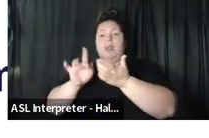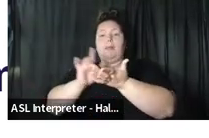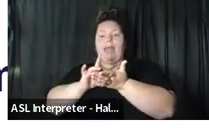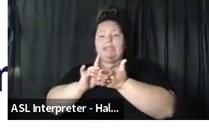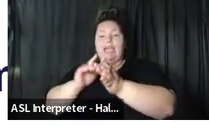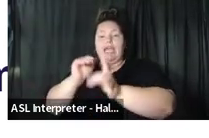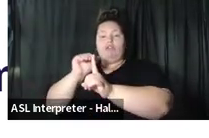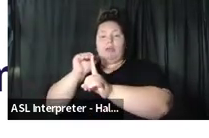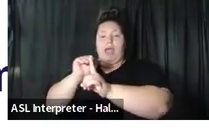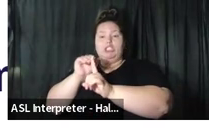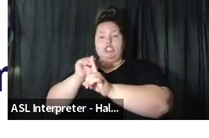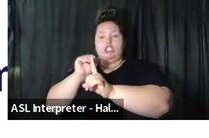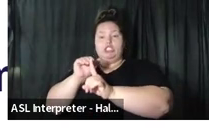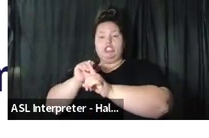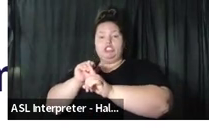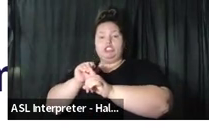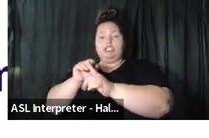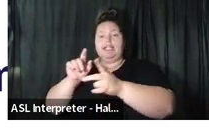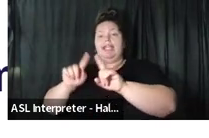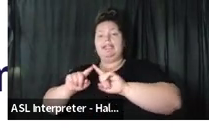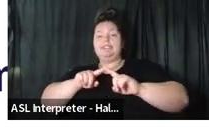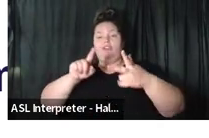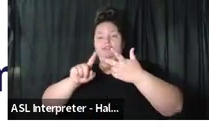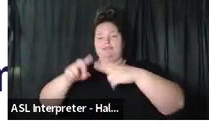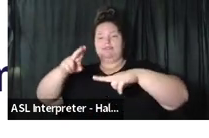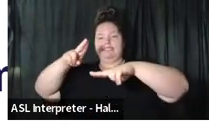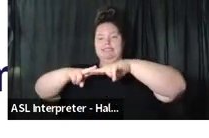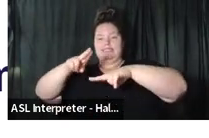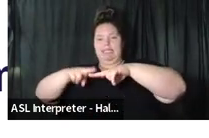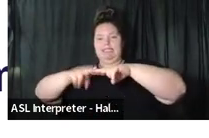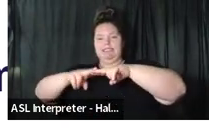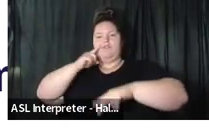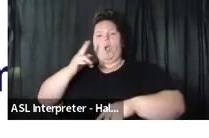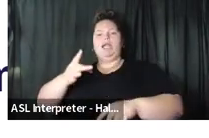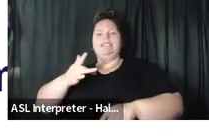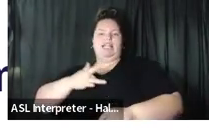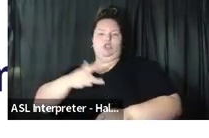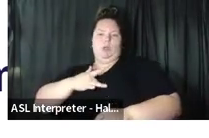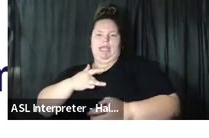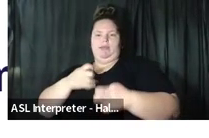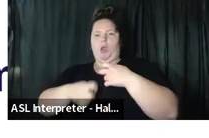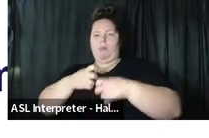reminders, and different seating options for sensory.